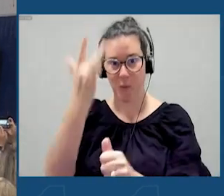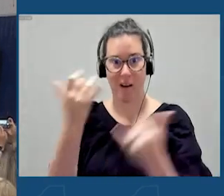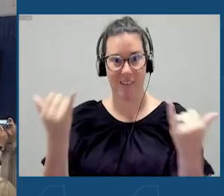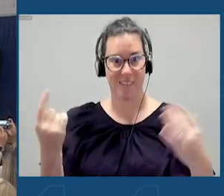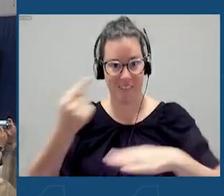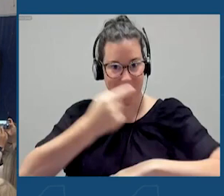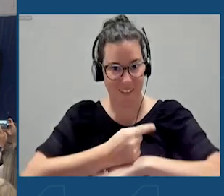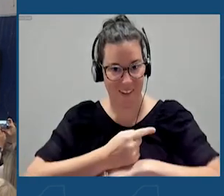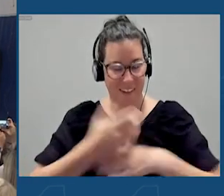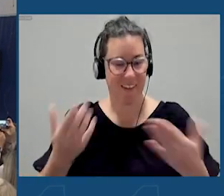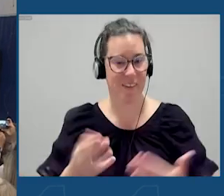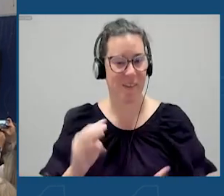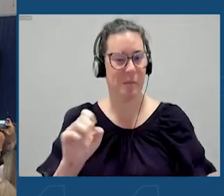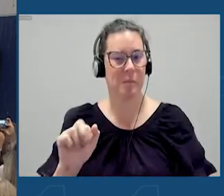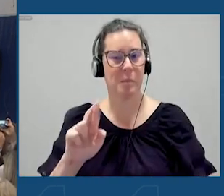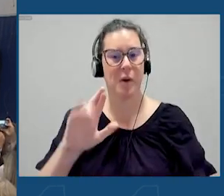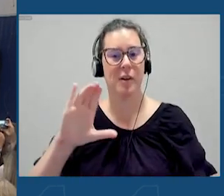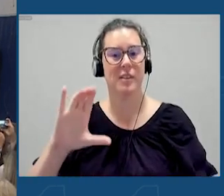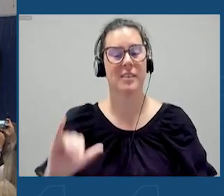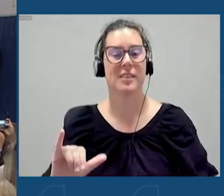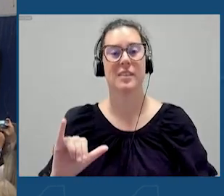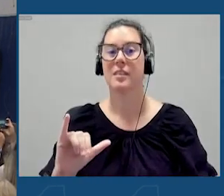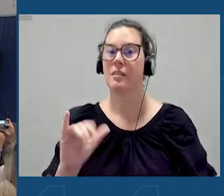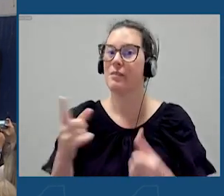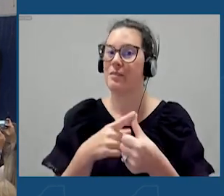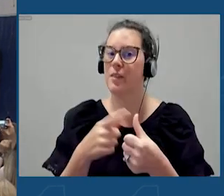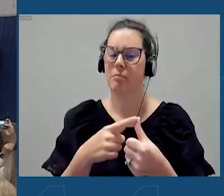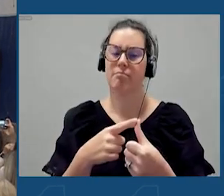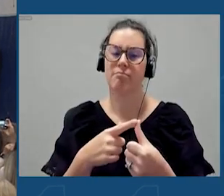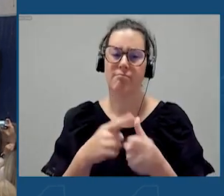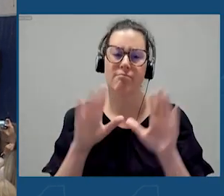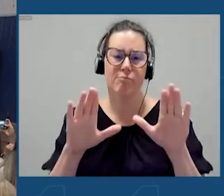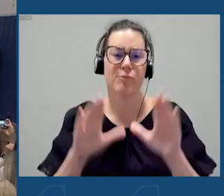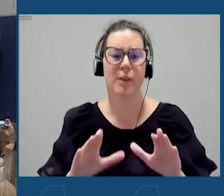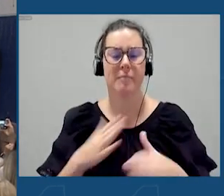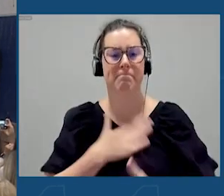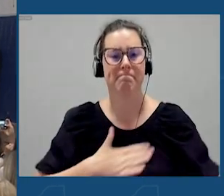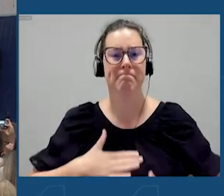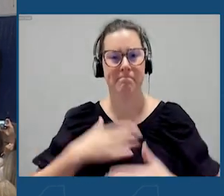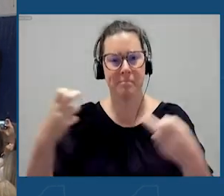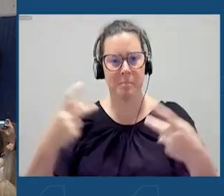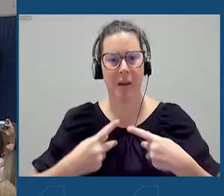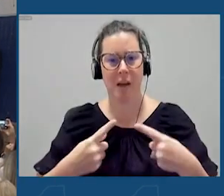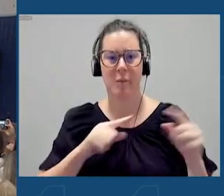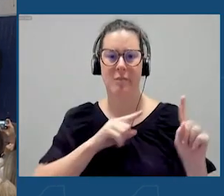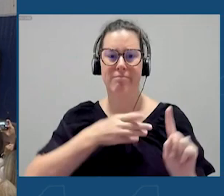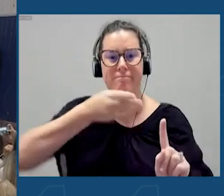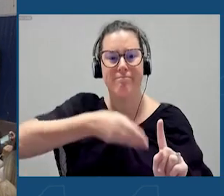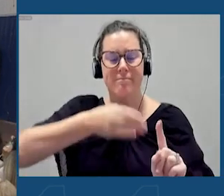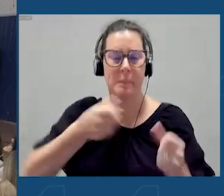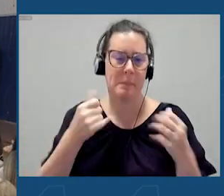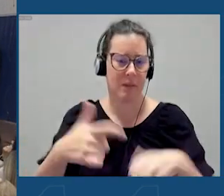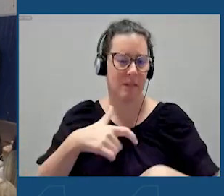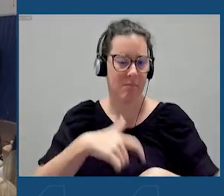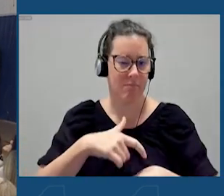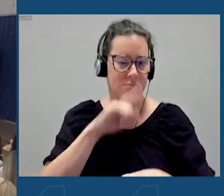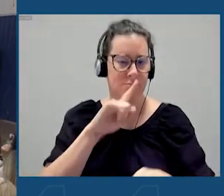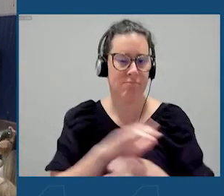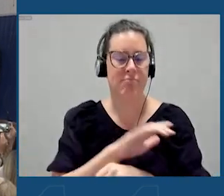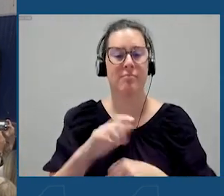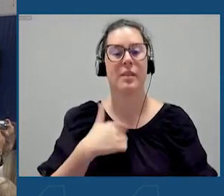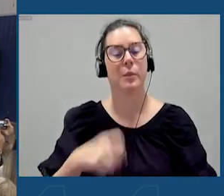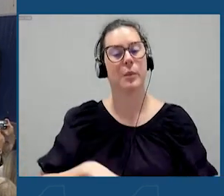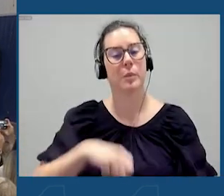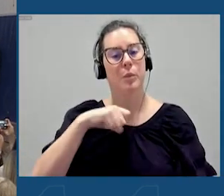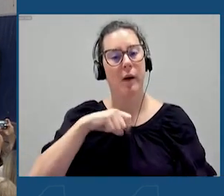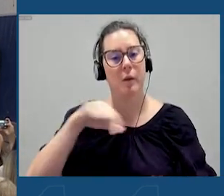Marcy. First of all, it's great to be back. We've been here many times. I was so proud to be here